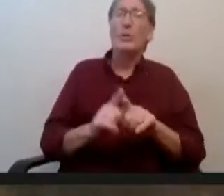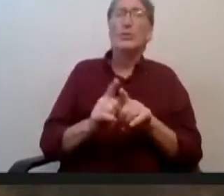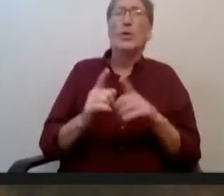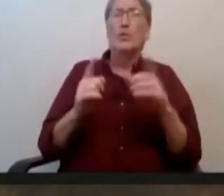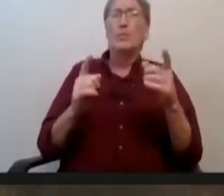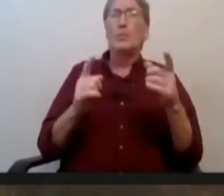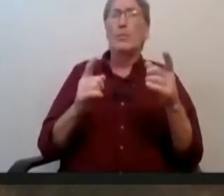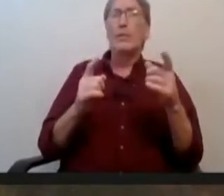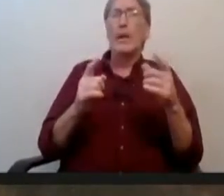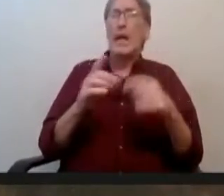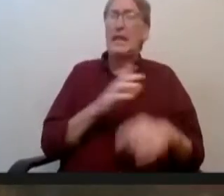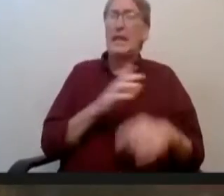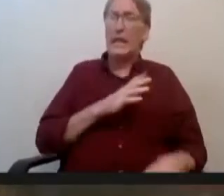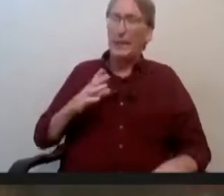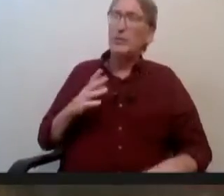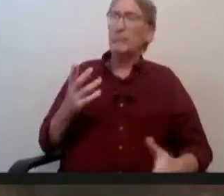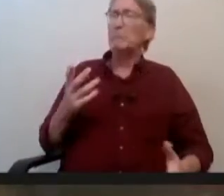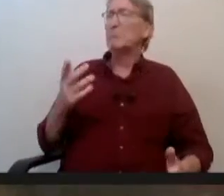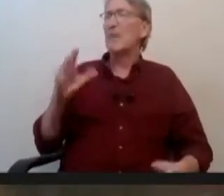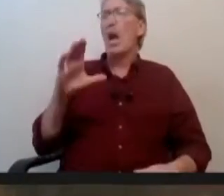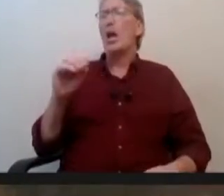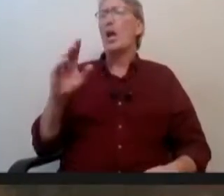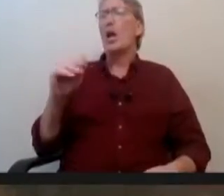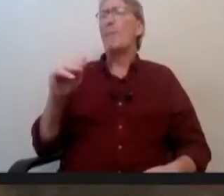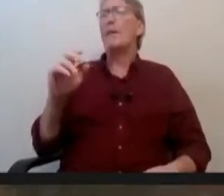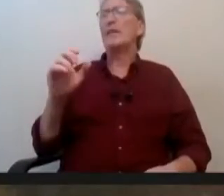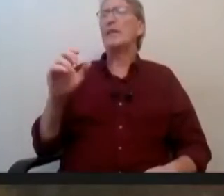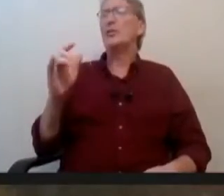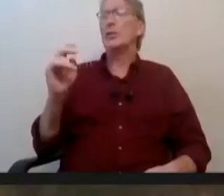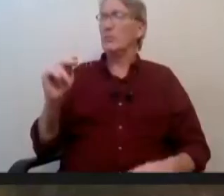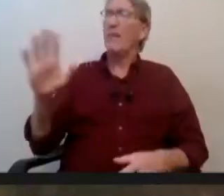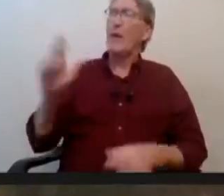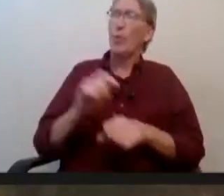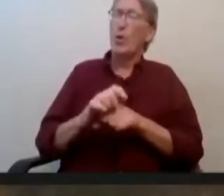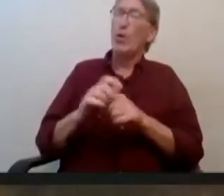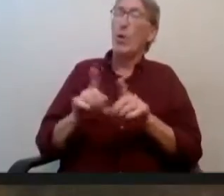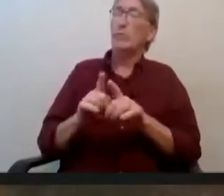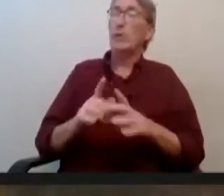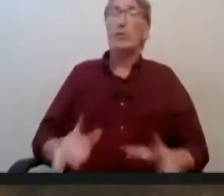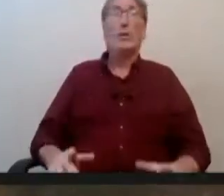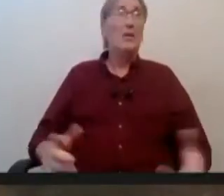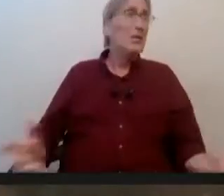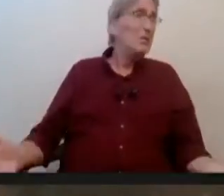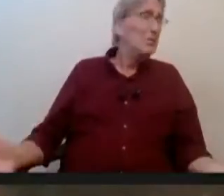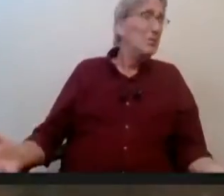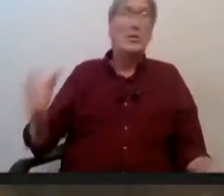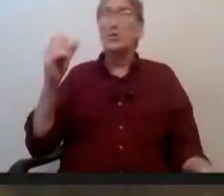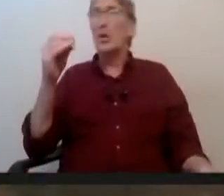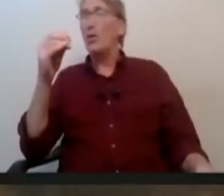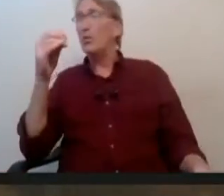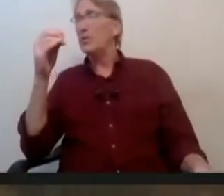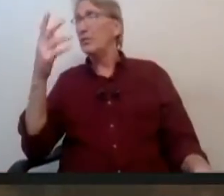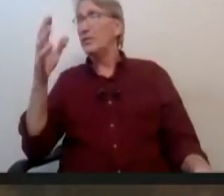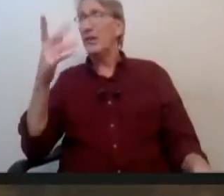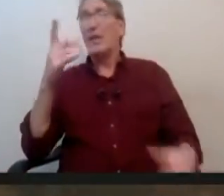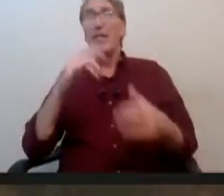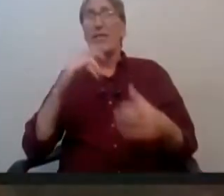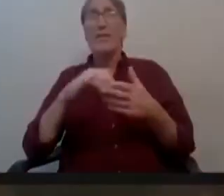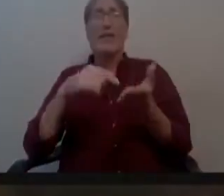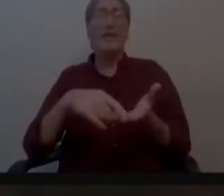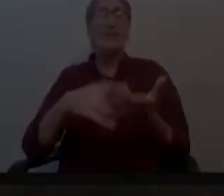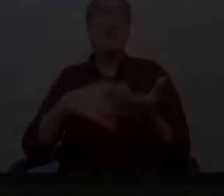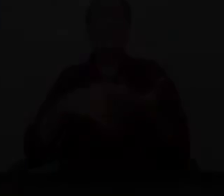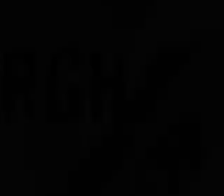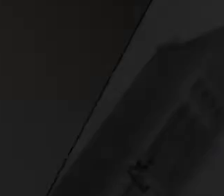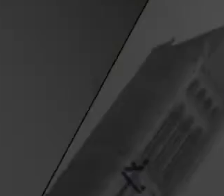the commission's work as well. So, having exhausted the business of this public hearing, this meeting is adjourned.